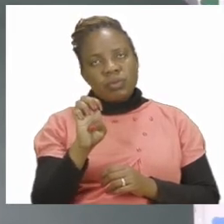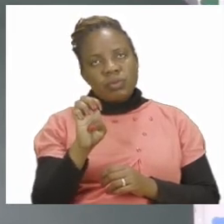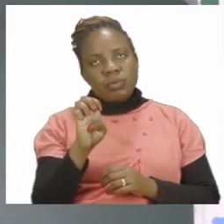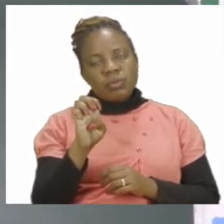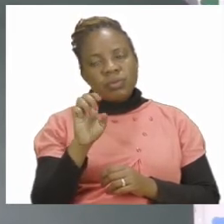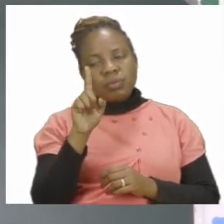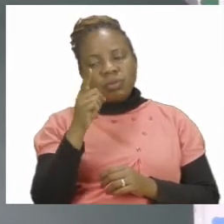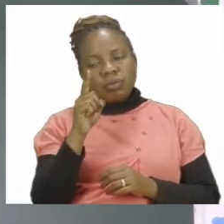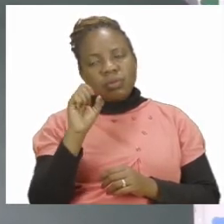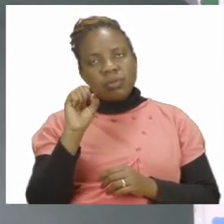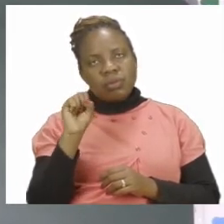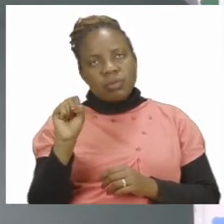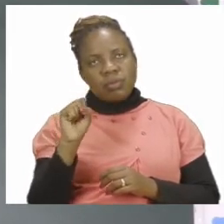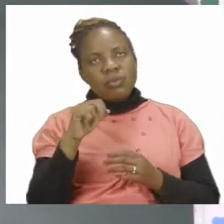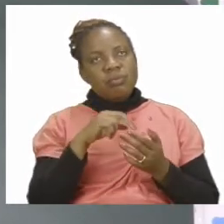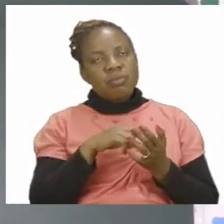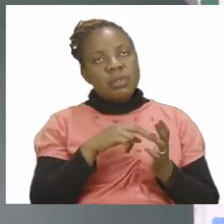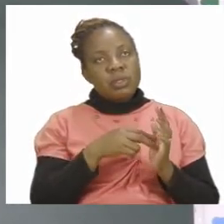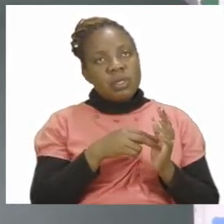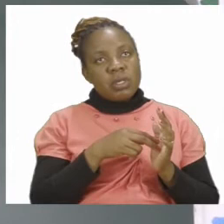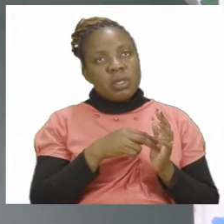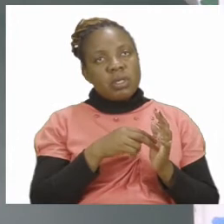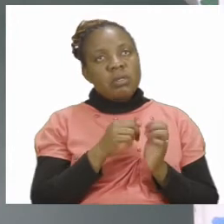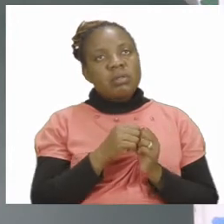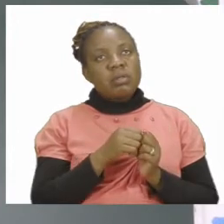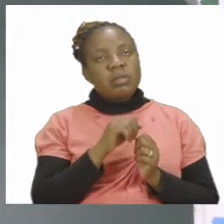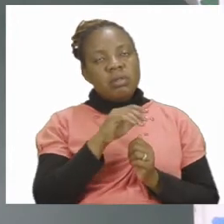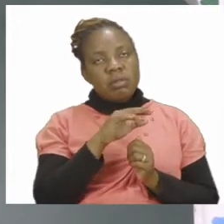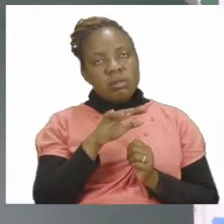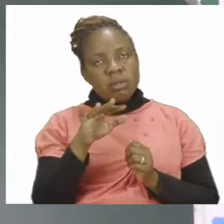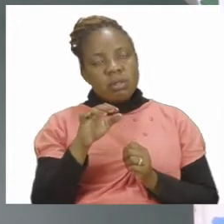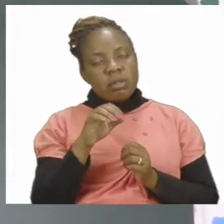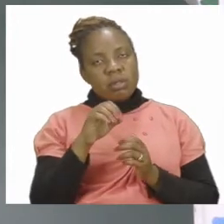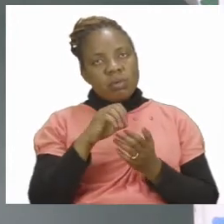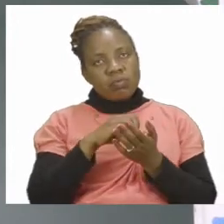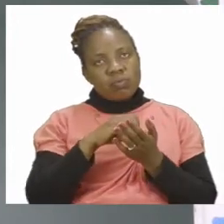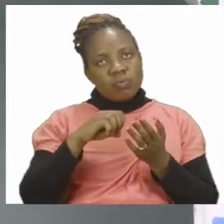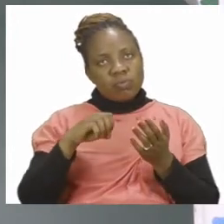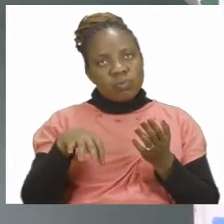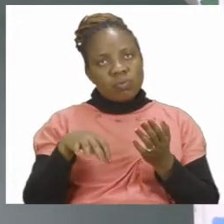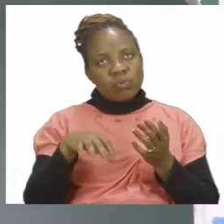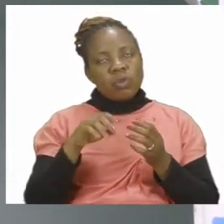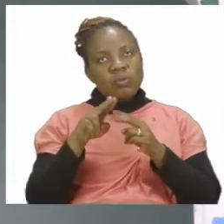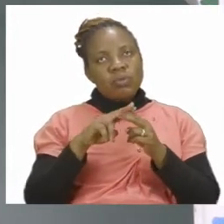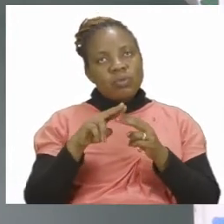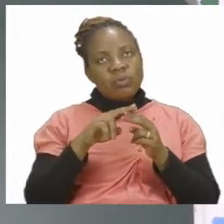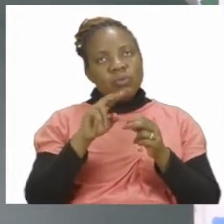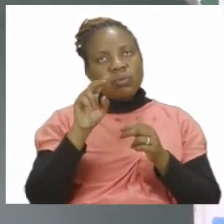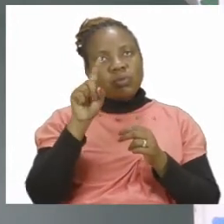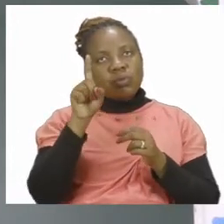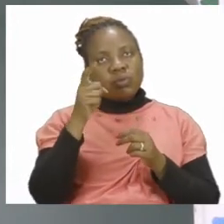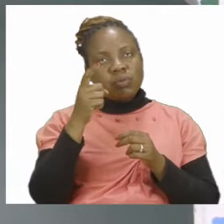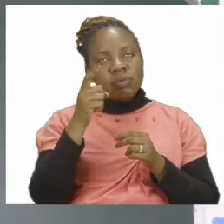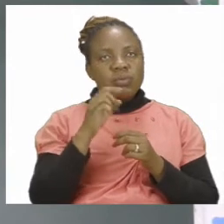out and we have an apostrophe. Number 8, I took number 8.